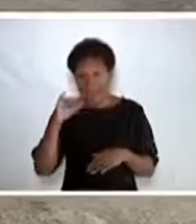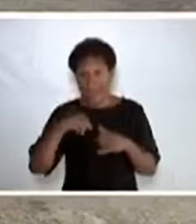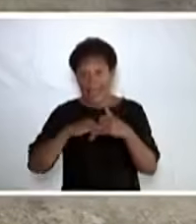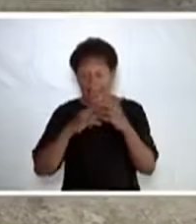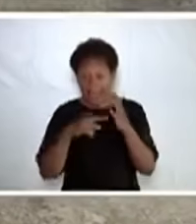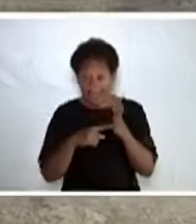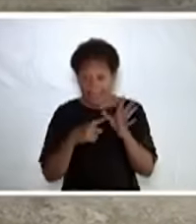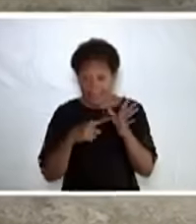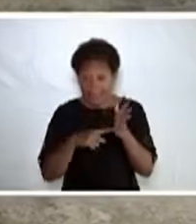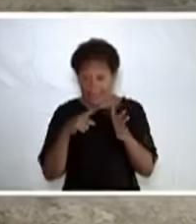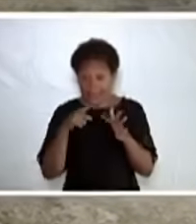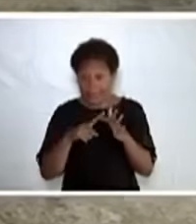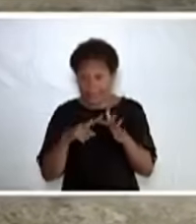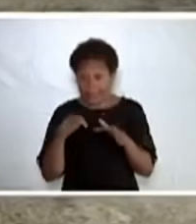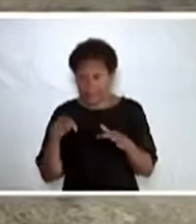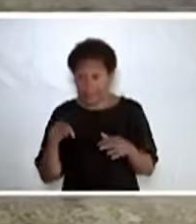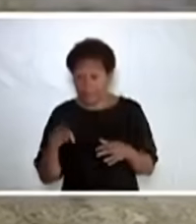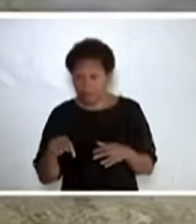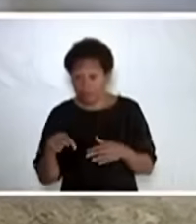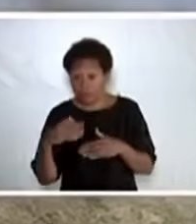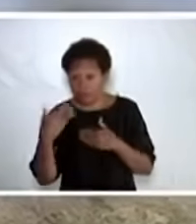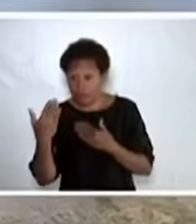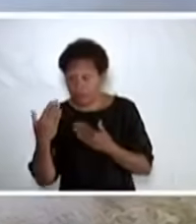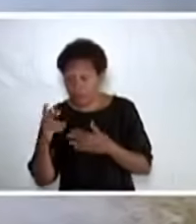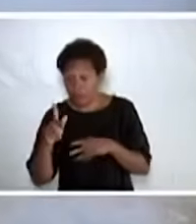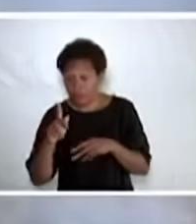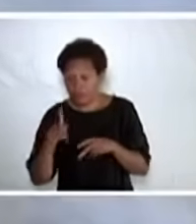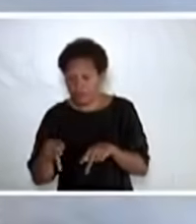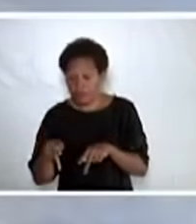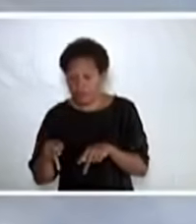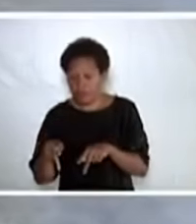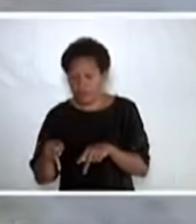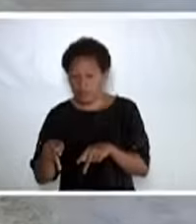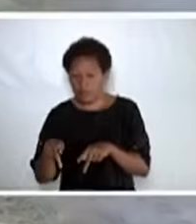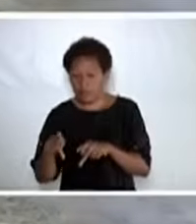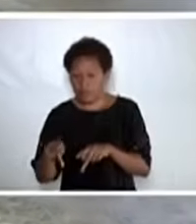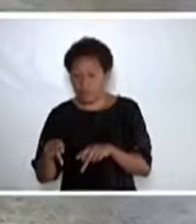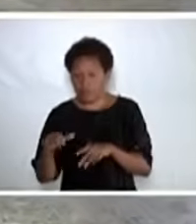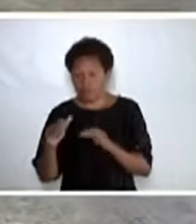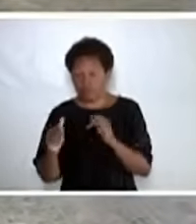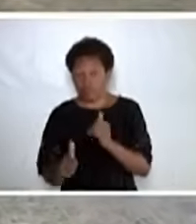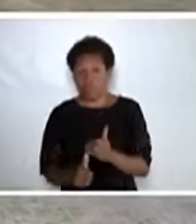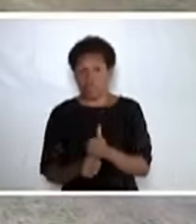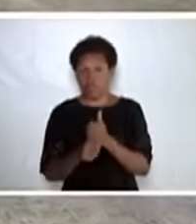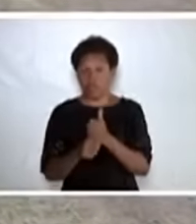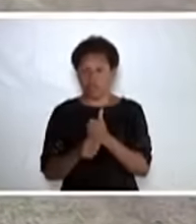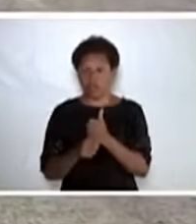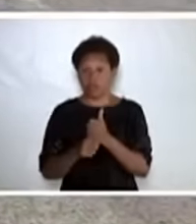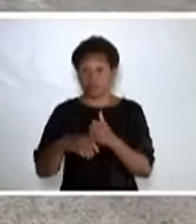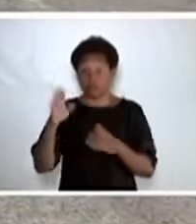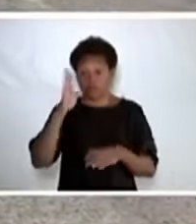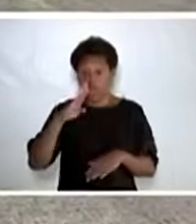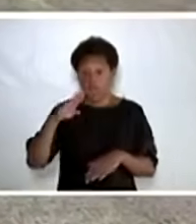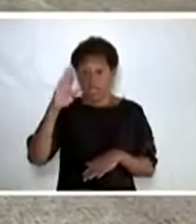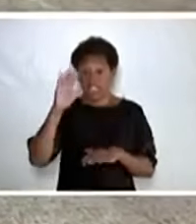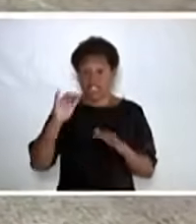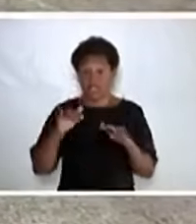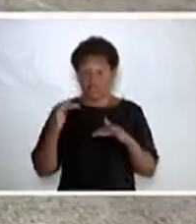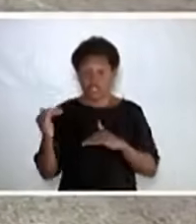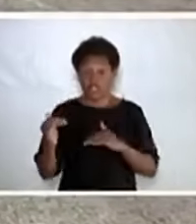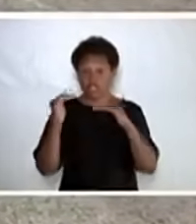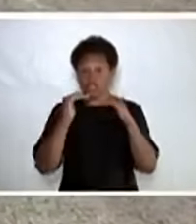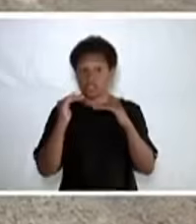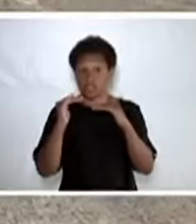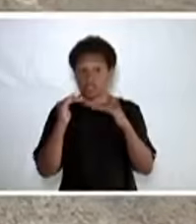this juncture, we acknowledge the presence of the acting president and the Chief Justice, His